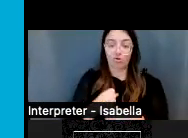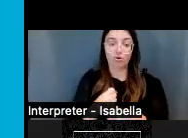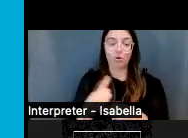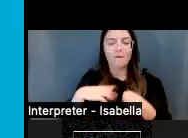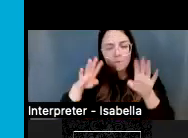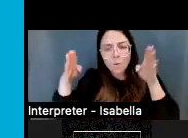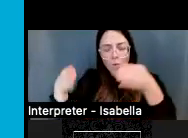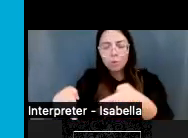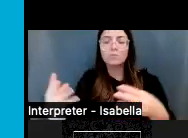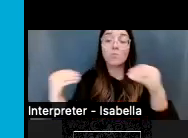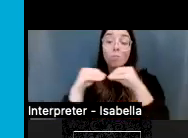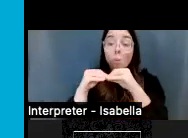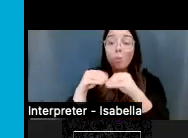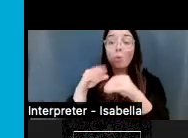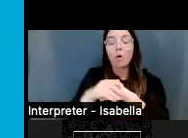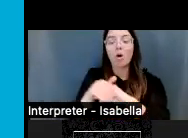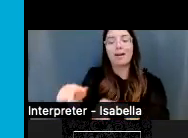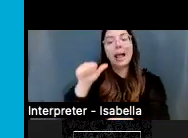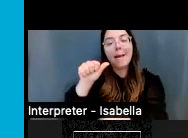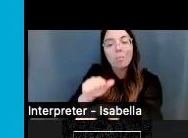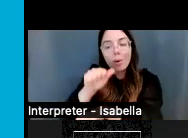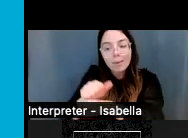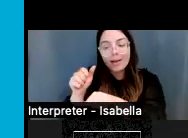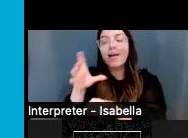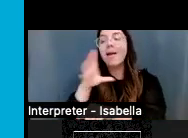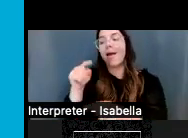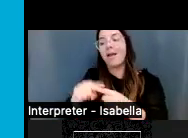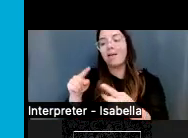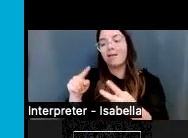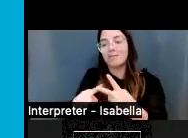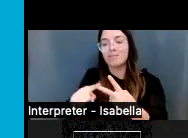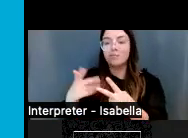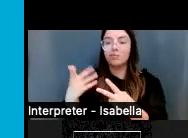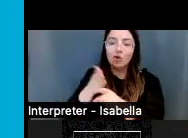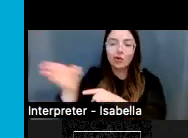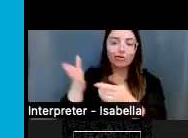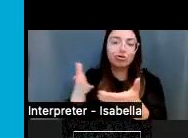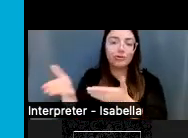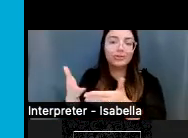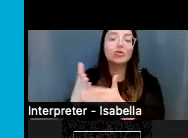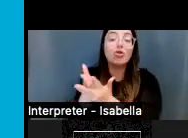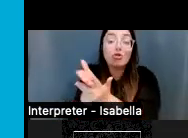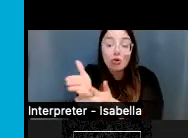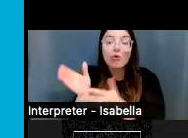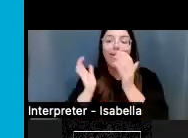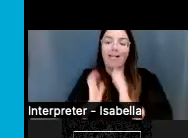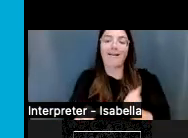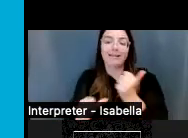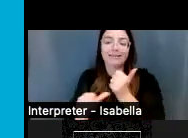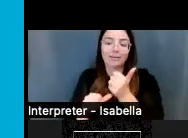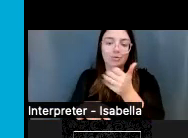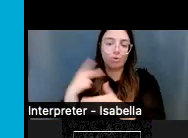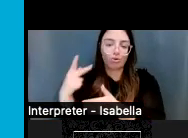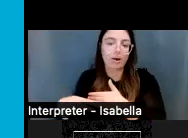focus more specifically on employment and vocational services through the Client Assistance Program, and really hoping